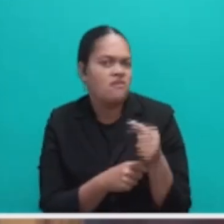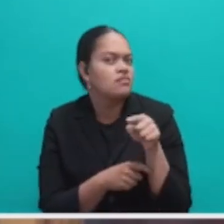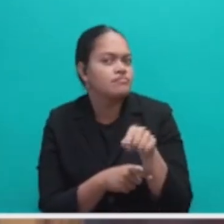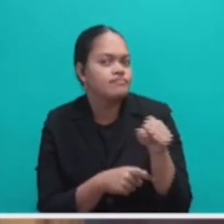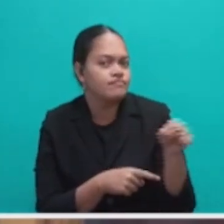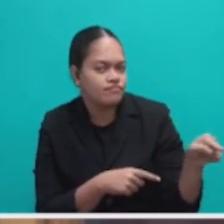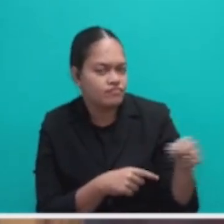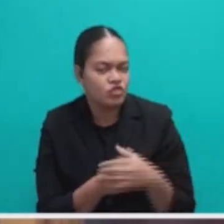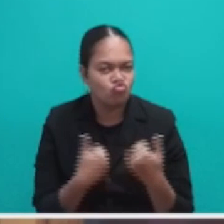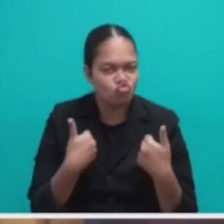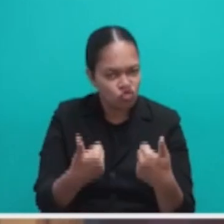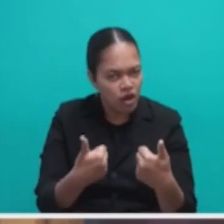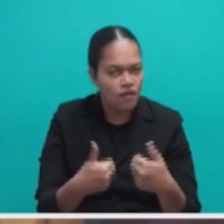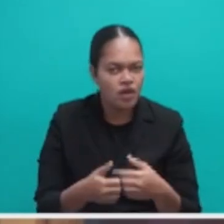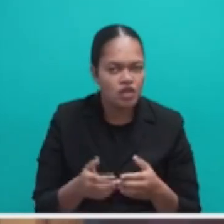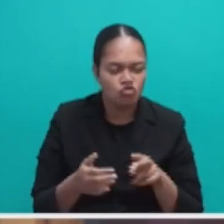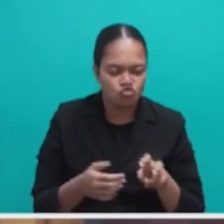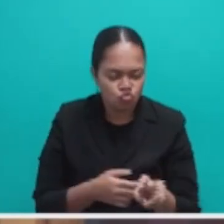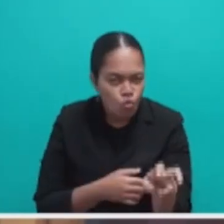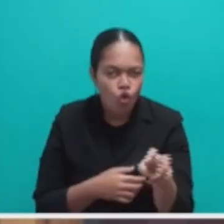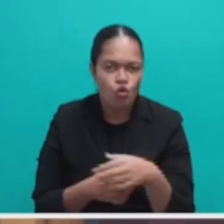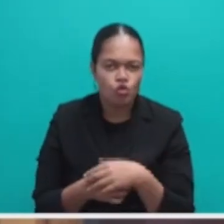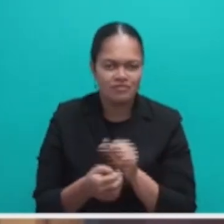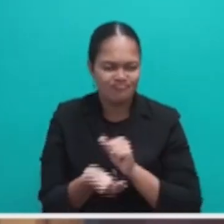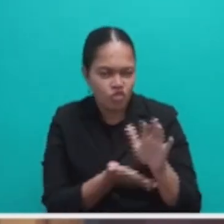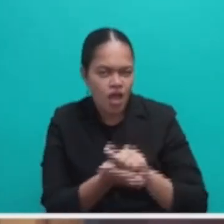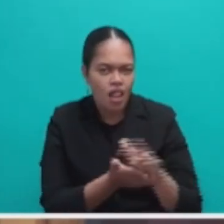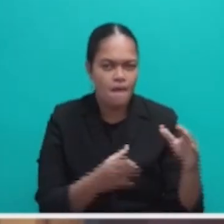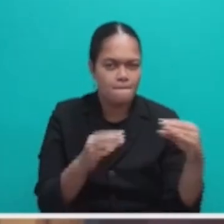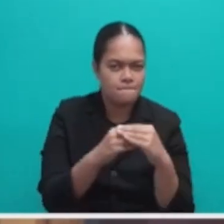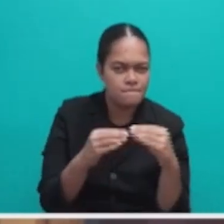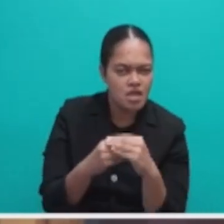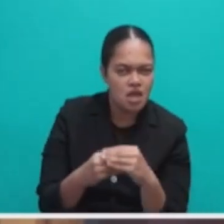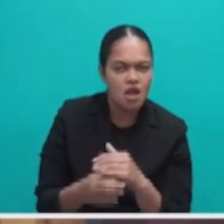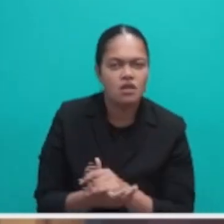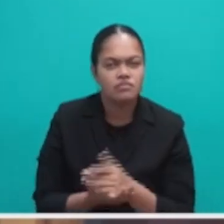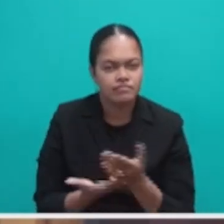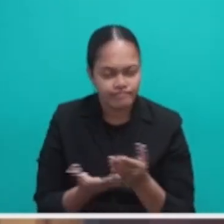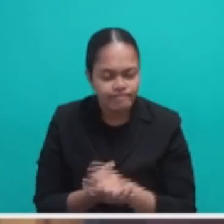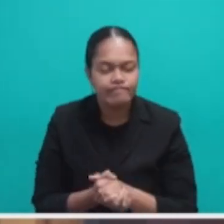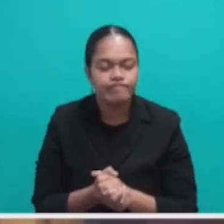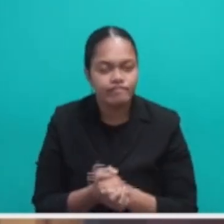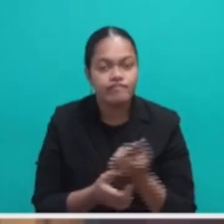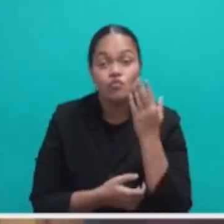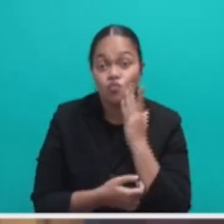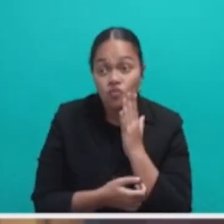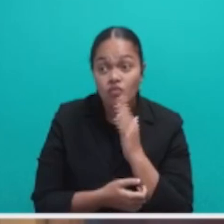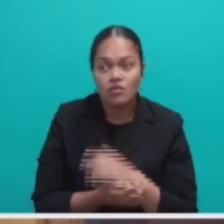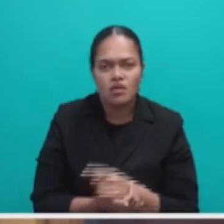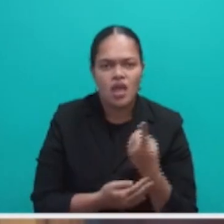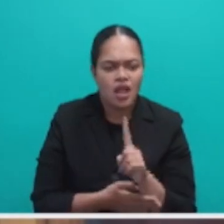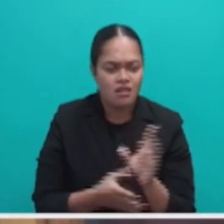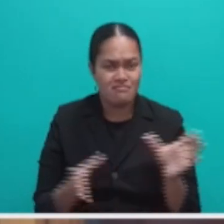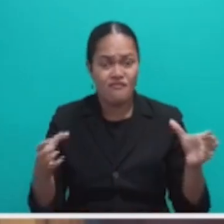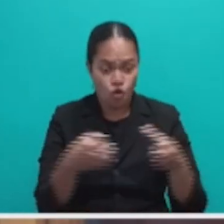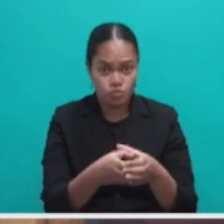The drivers, the transporters, the lookouts, the sellers, the bankers. And when enforcement